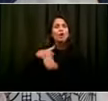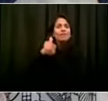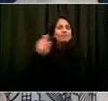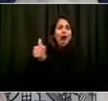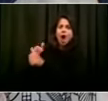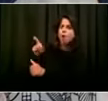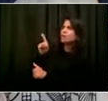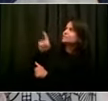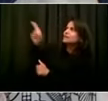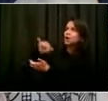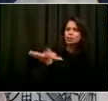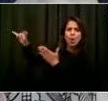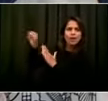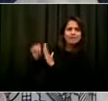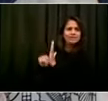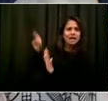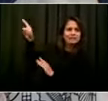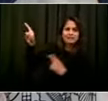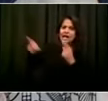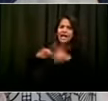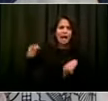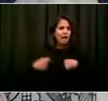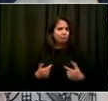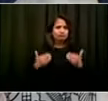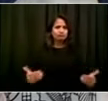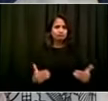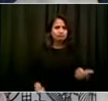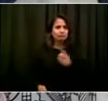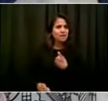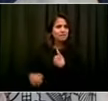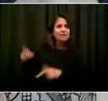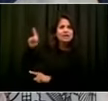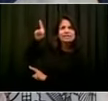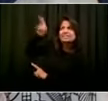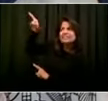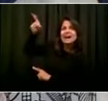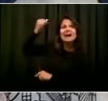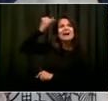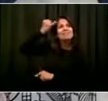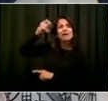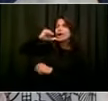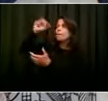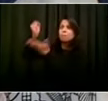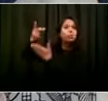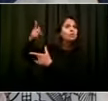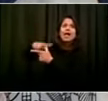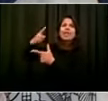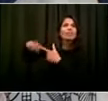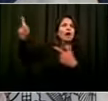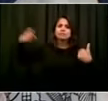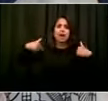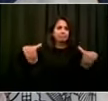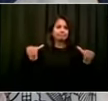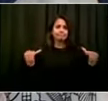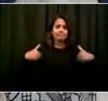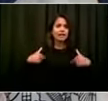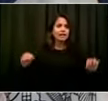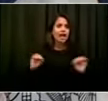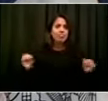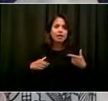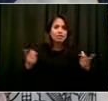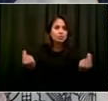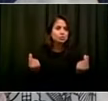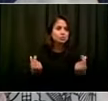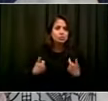going to act. But I find that very unlikely at this point. Governor's been very clear that we have a problem. It's not just a problem in Brooklyn